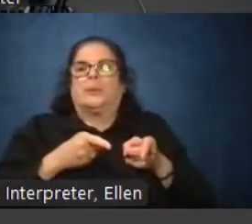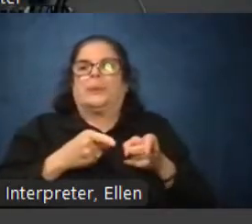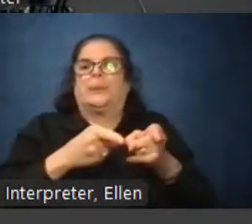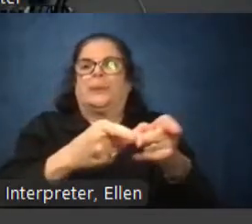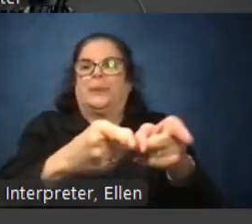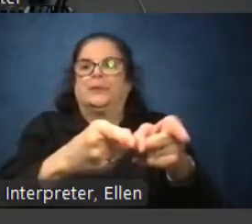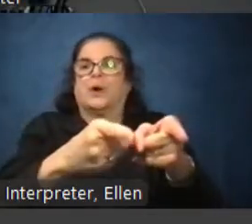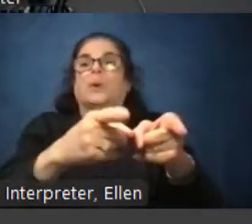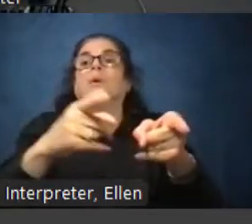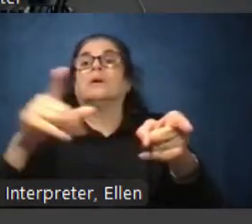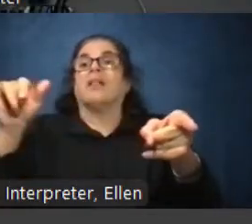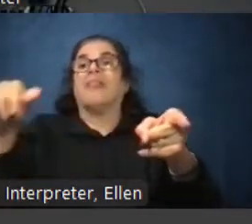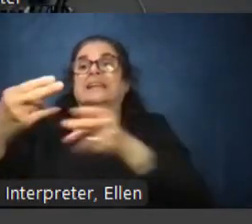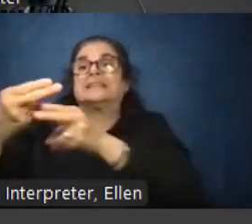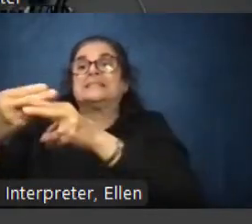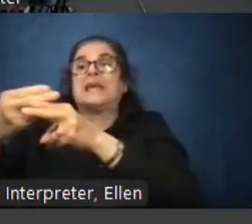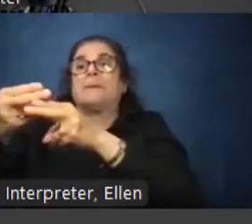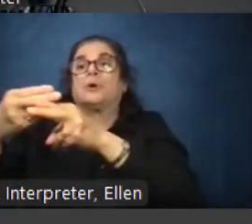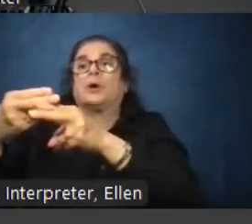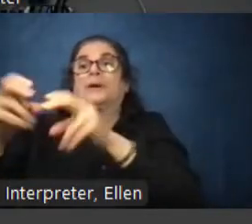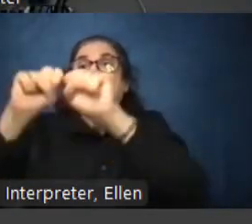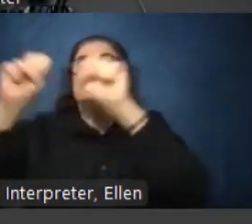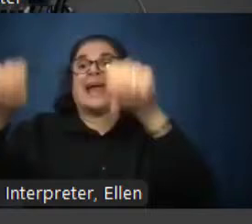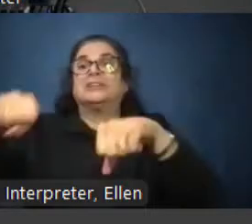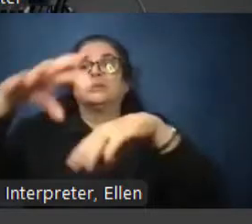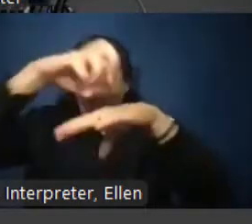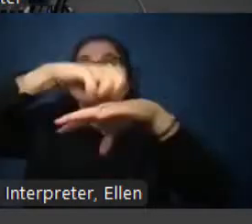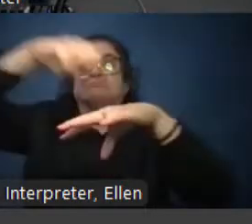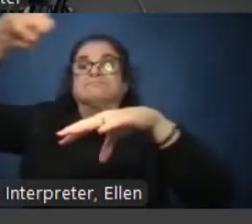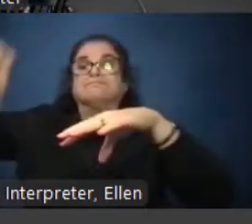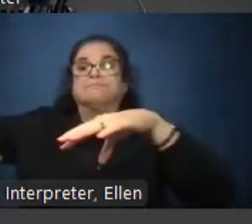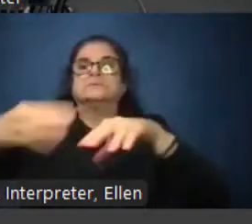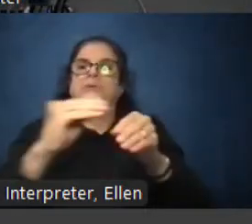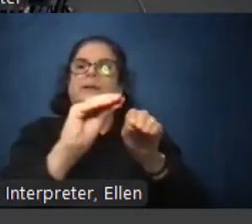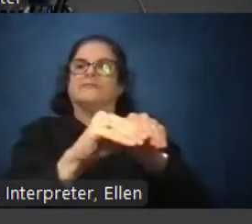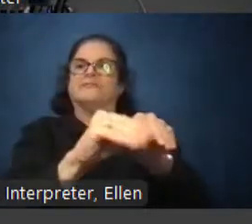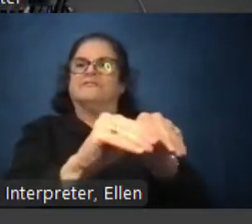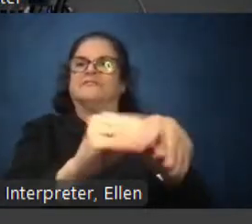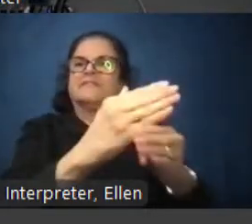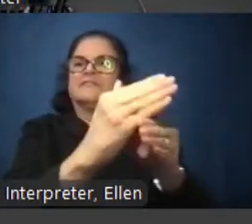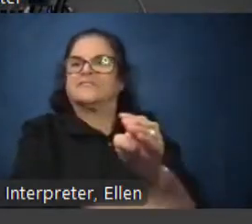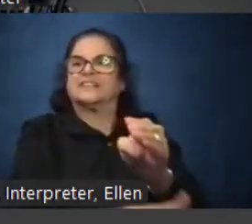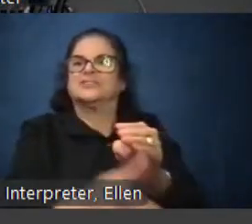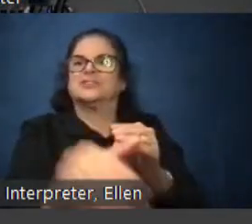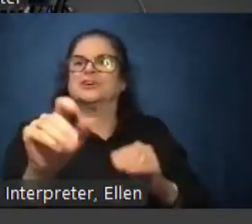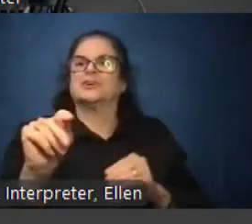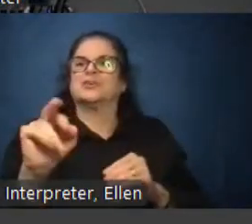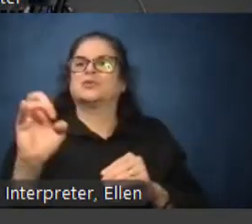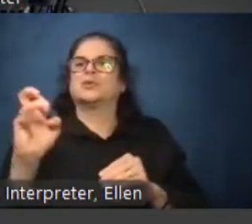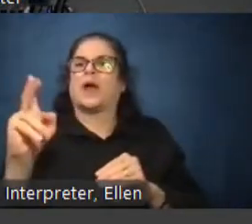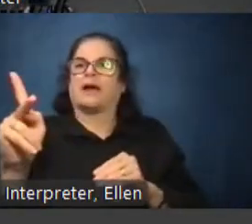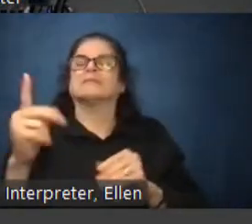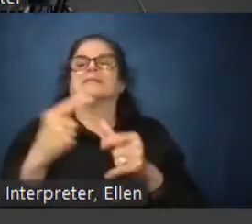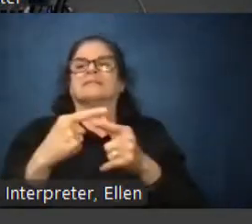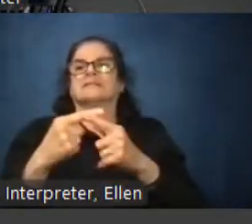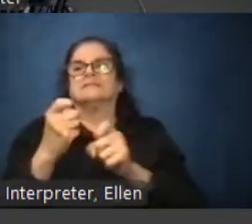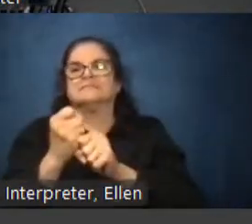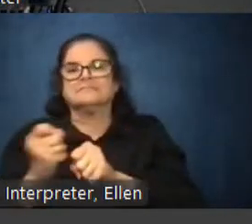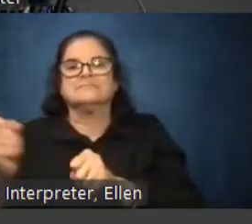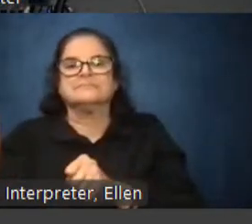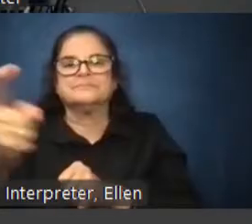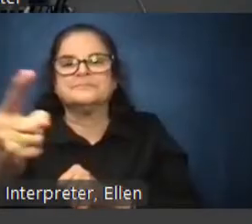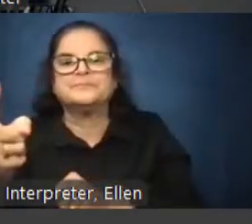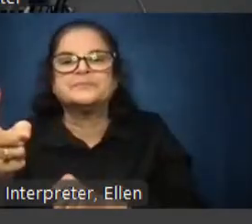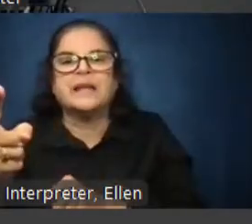got to clean up over the next 6 months. And then we move on to the activation stuff, which will begin next year, which I know we talked about last quarter as well. It's a